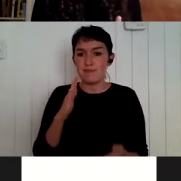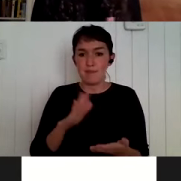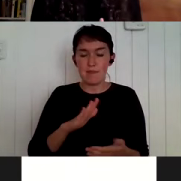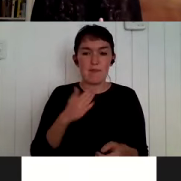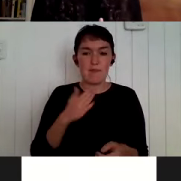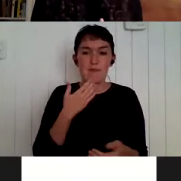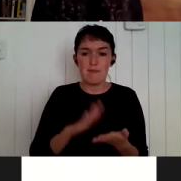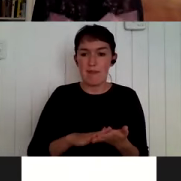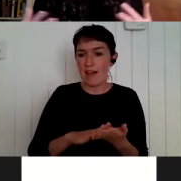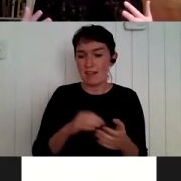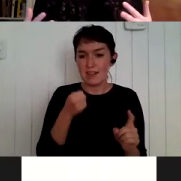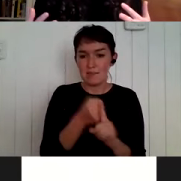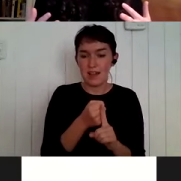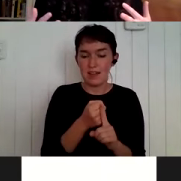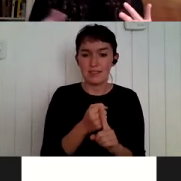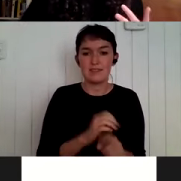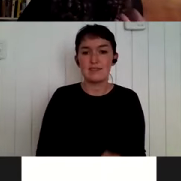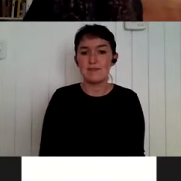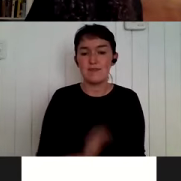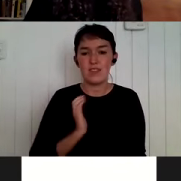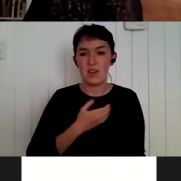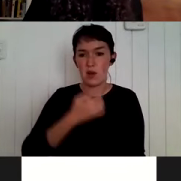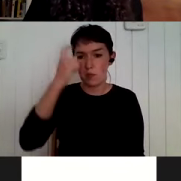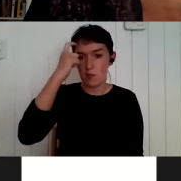and processes. So